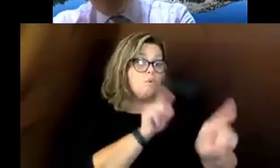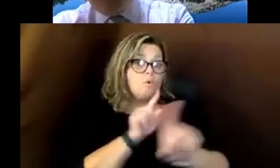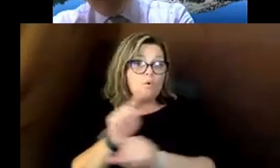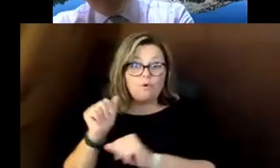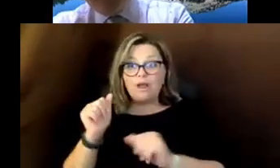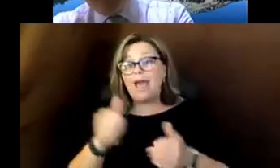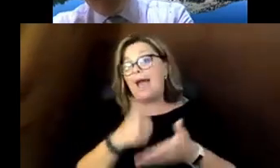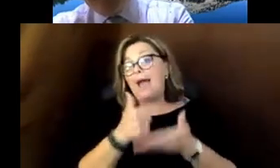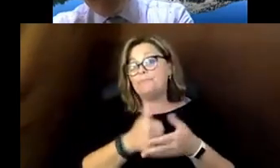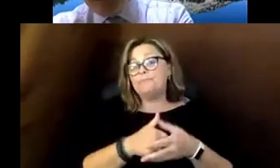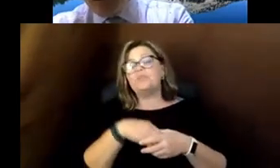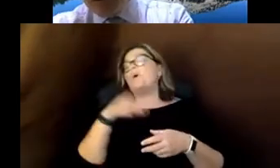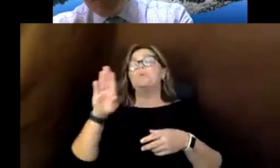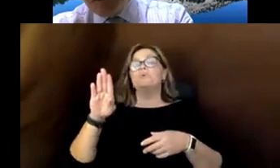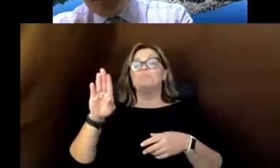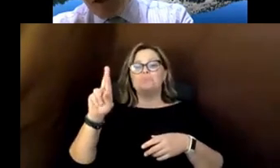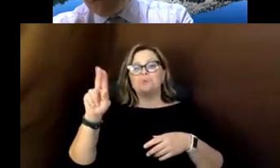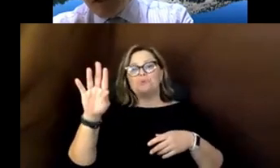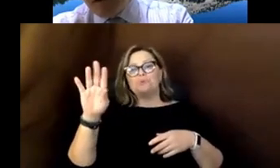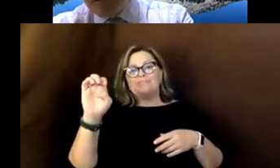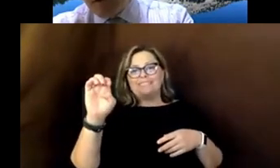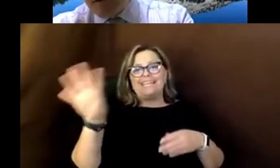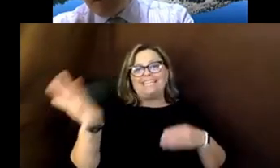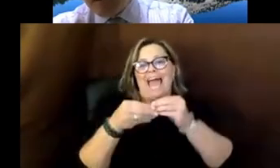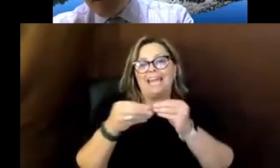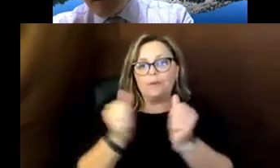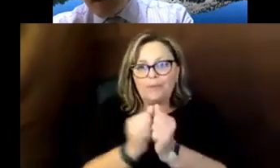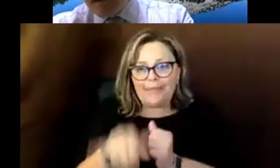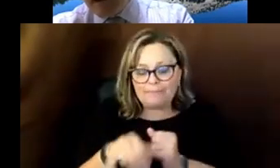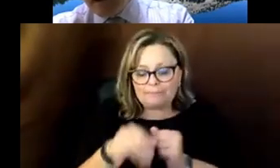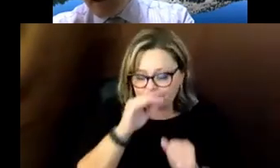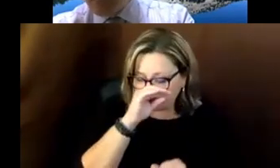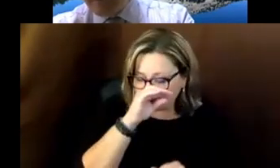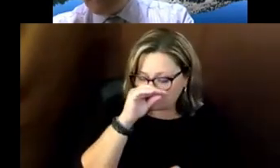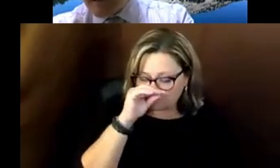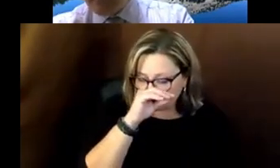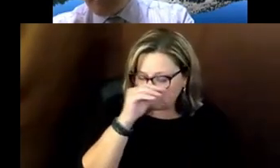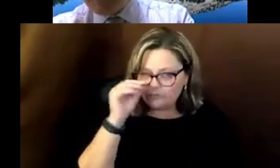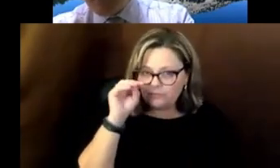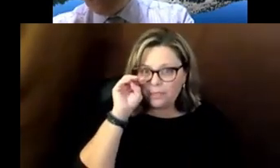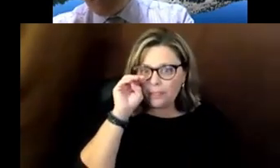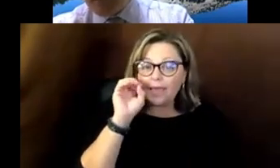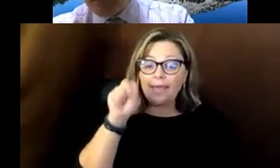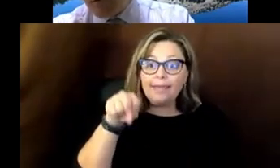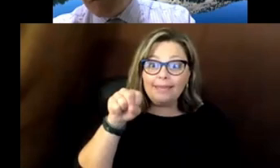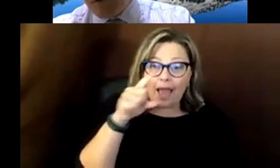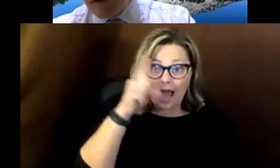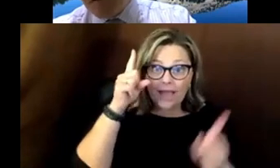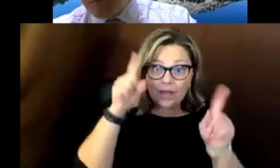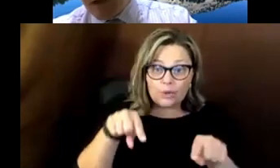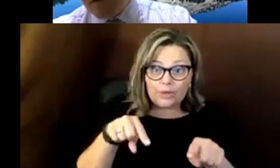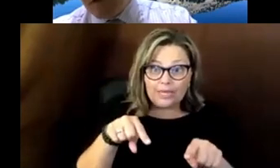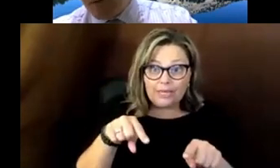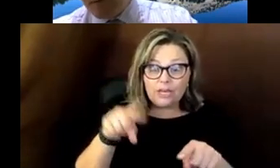Thoughts from Supervisor Ross? I'll just jump on that. You know, it's fascinating. There are, and agree entirely about some of the stuff where zoning